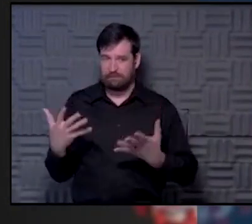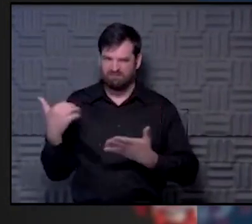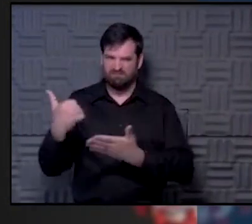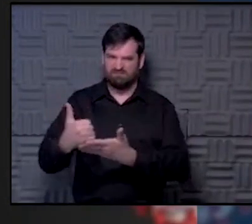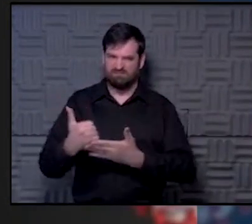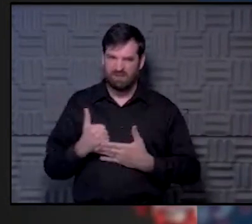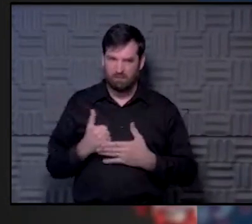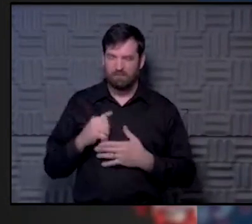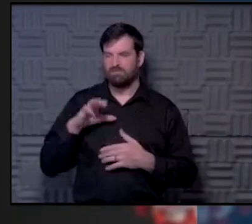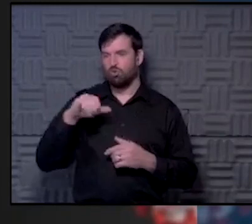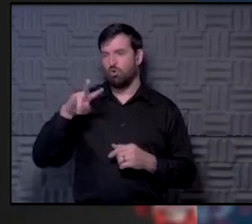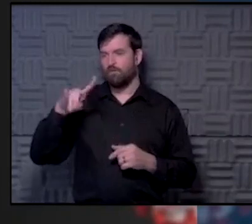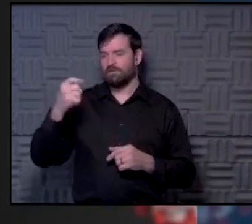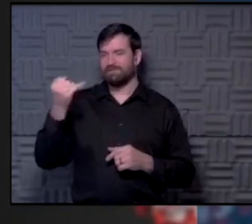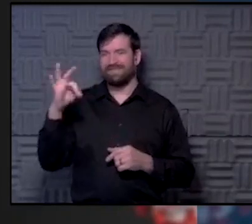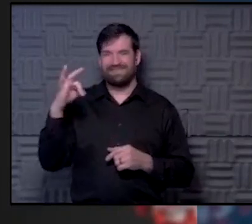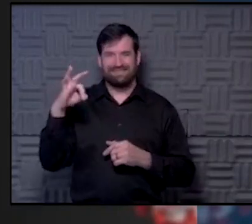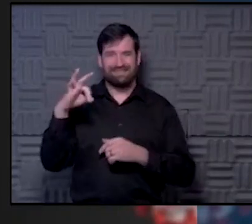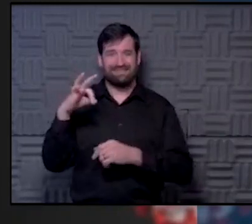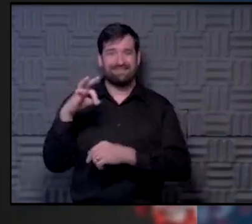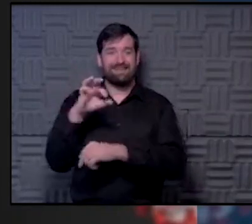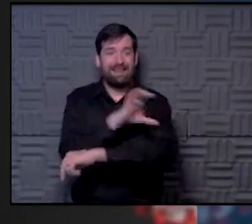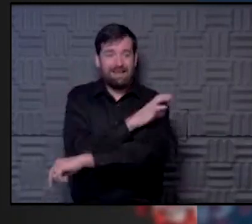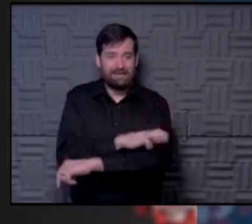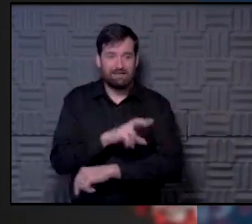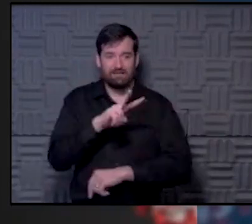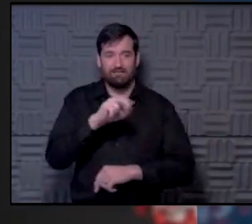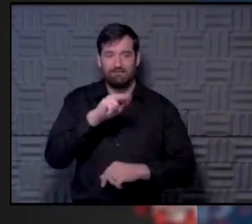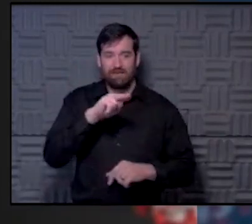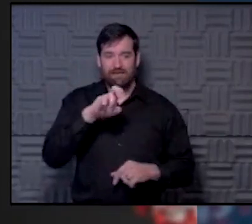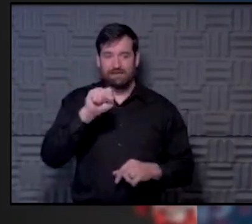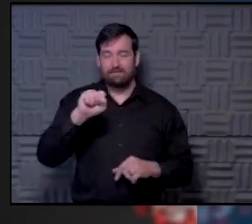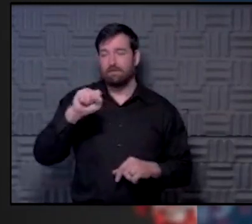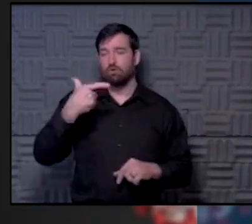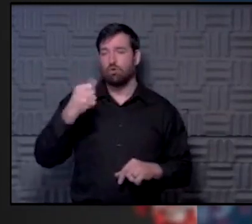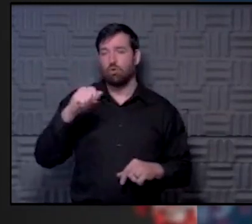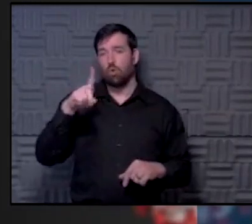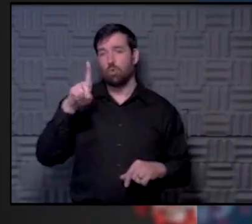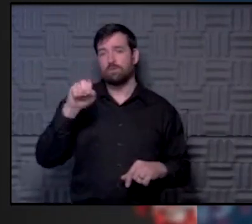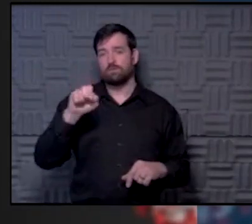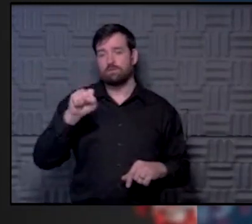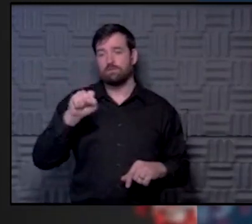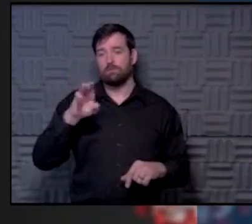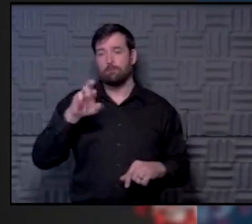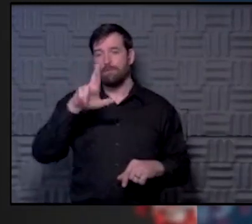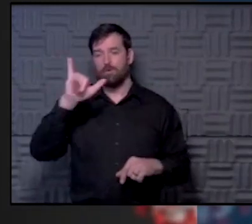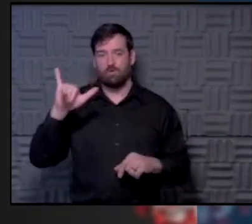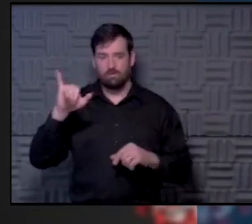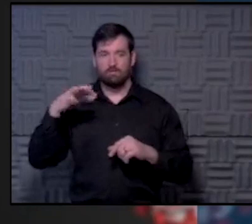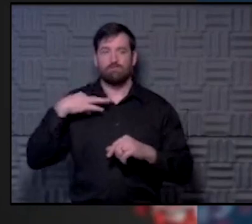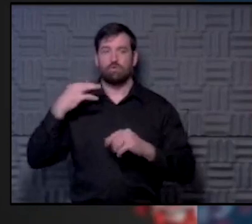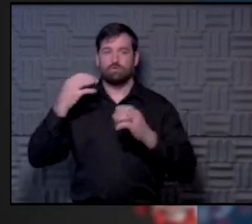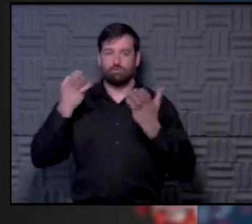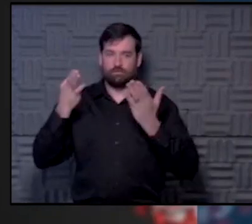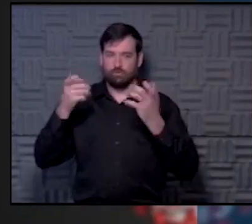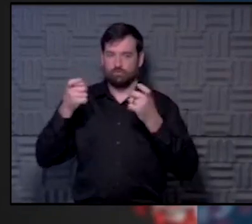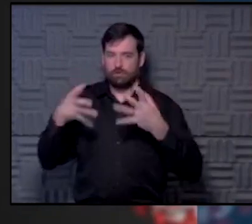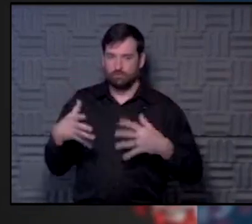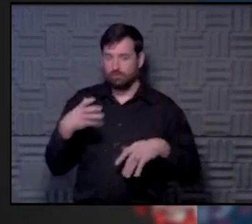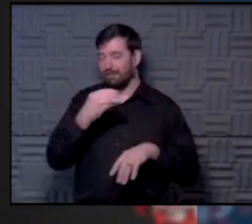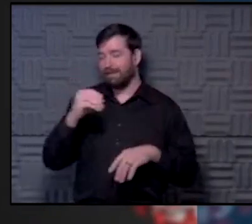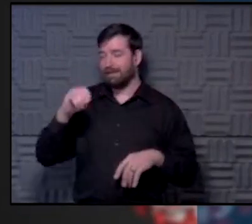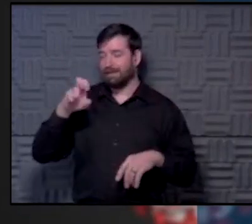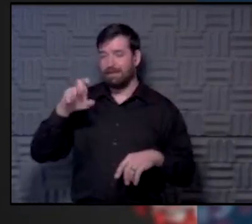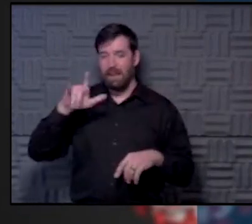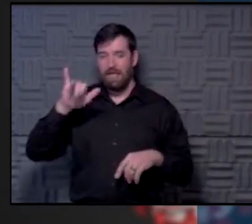our COVID-19 vaccine clinics. Vanessa Goldsberry is our Volunteer Services Director, and Elaine